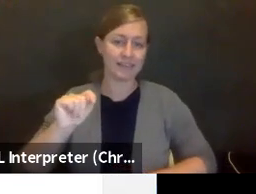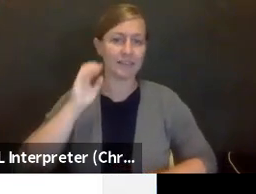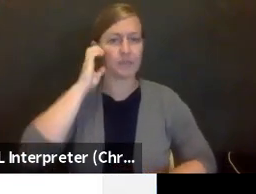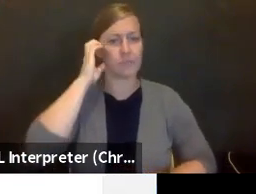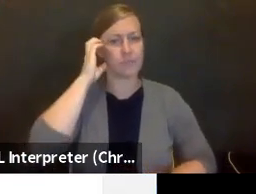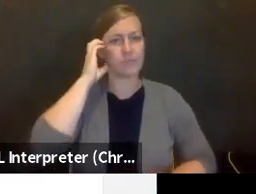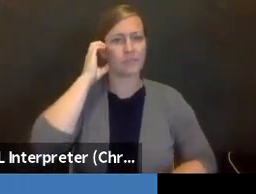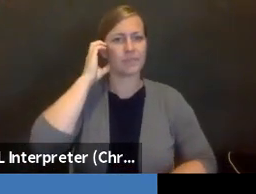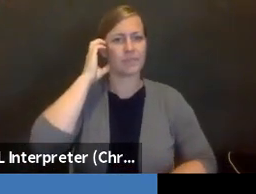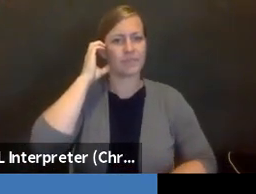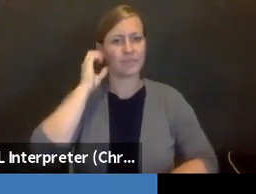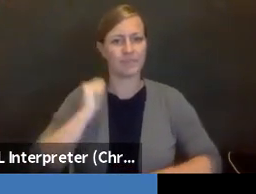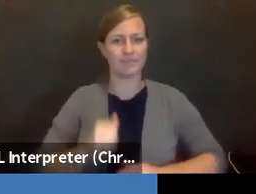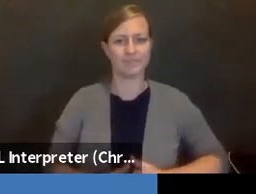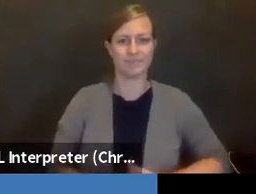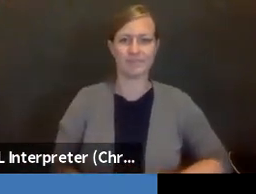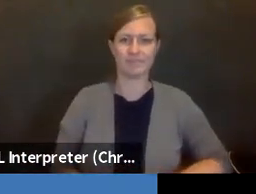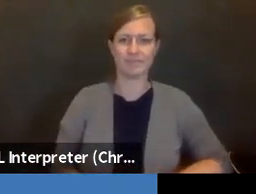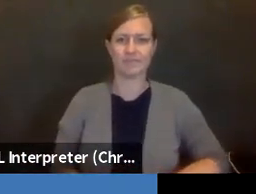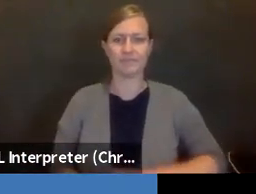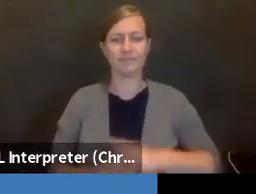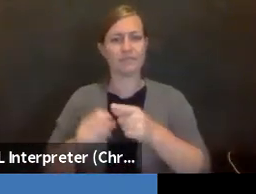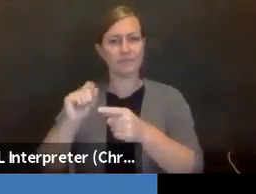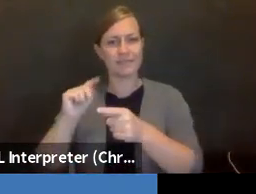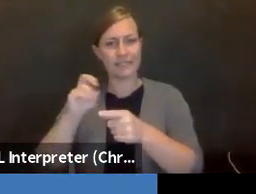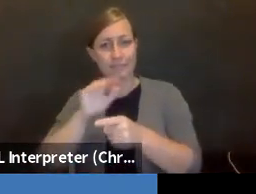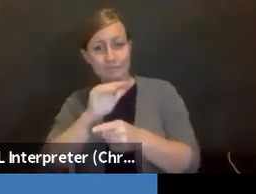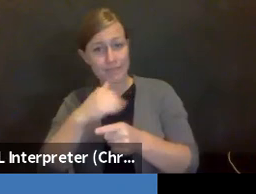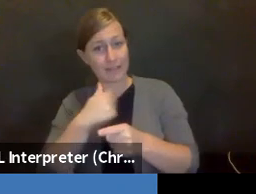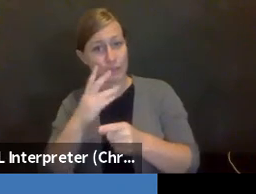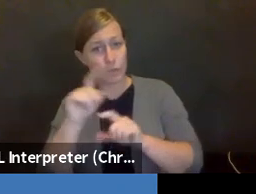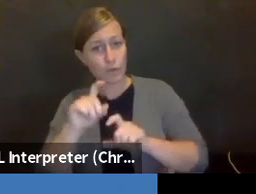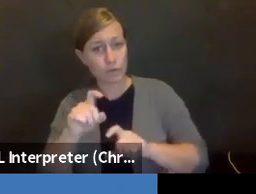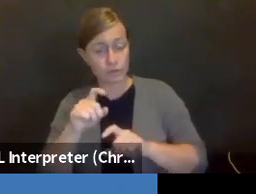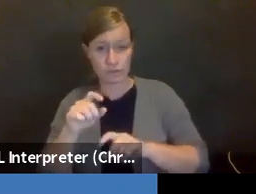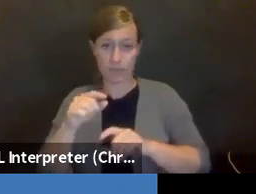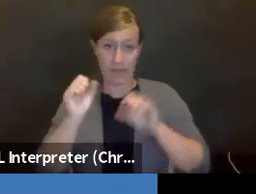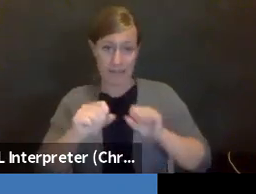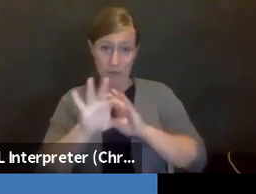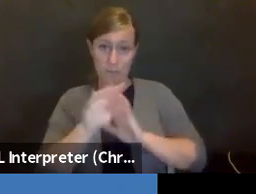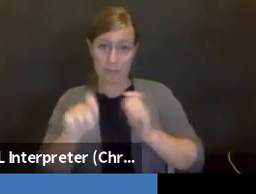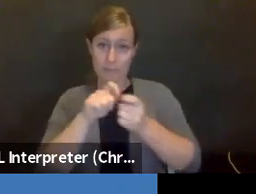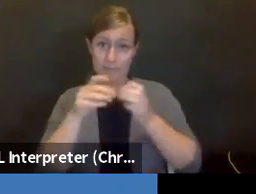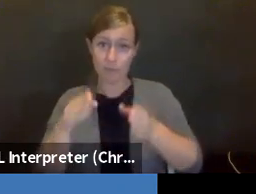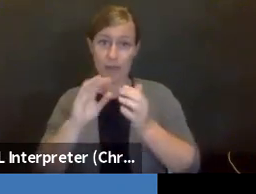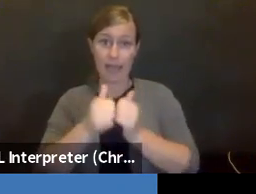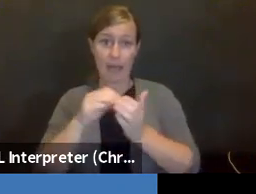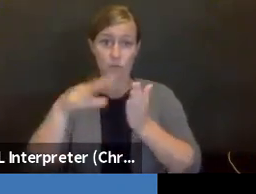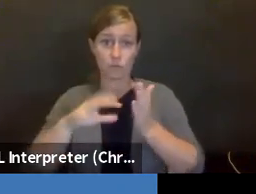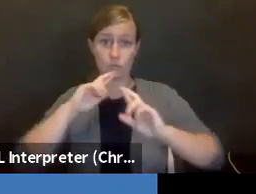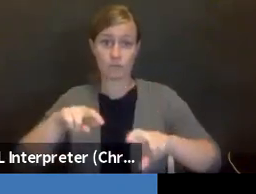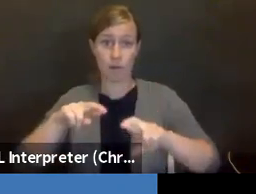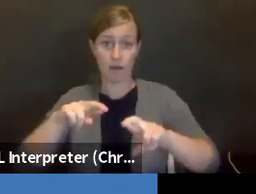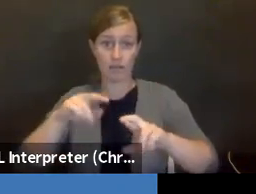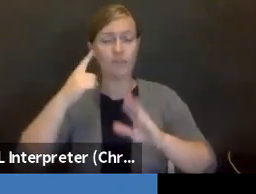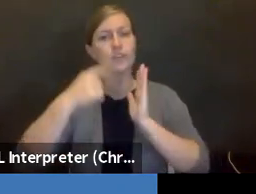Okay. Andrew, there's a few more questions. Can you choose certain ways that students respond to activities? For example,